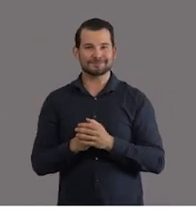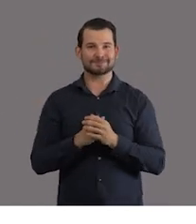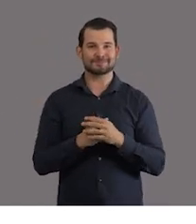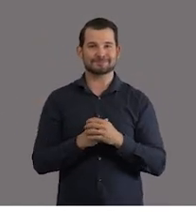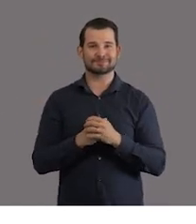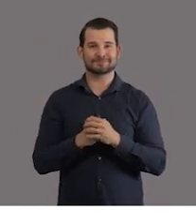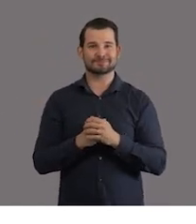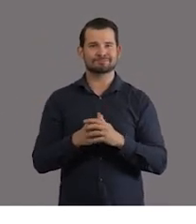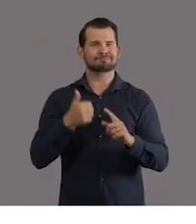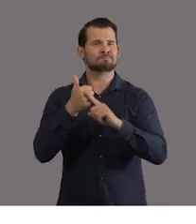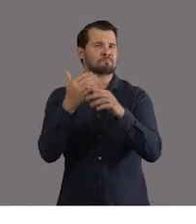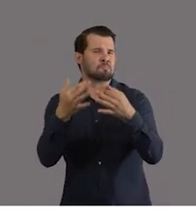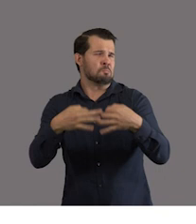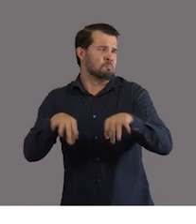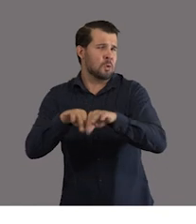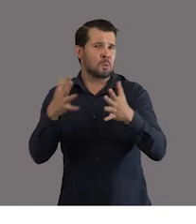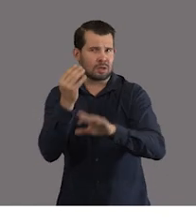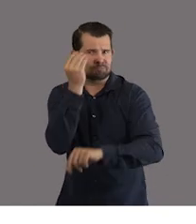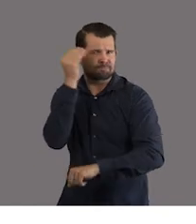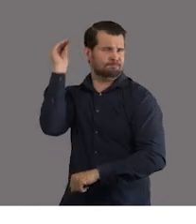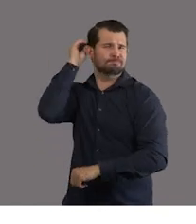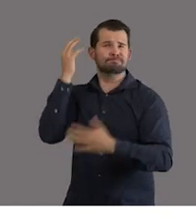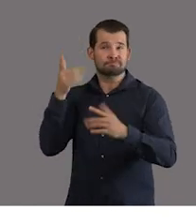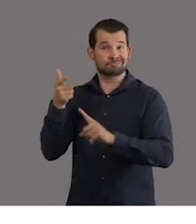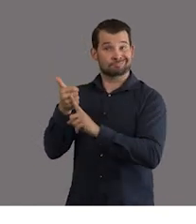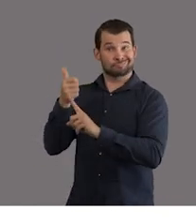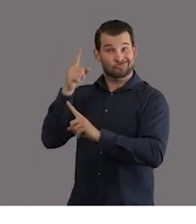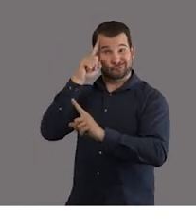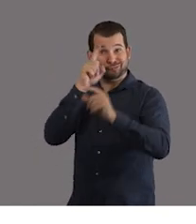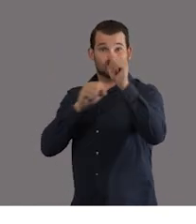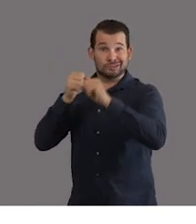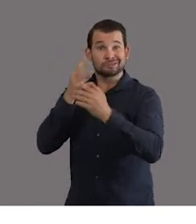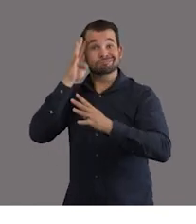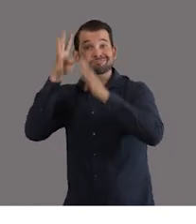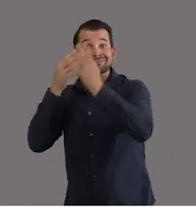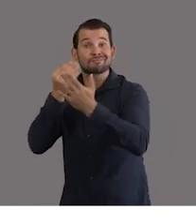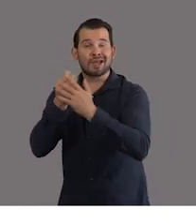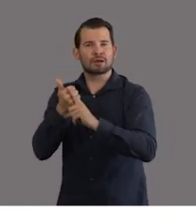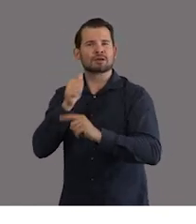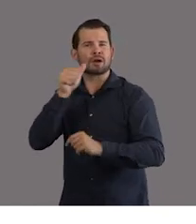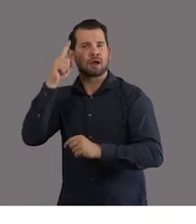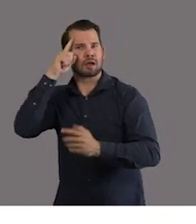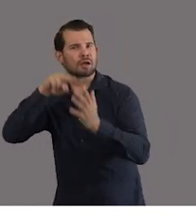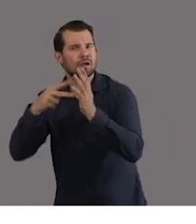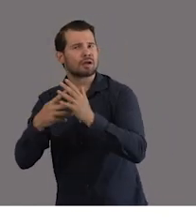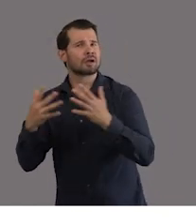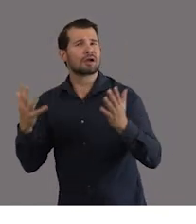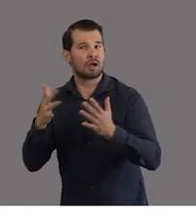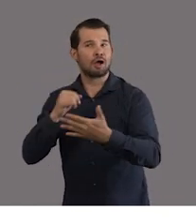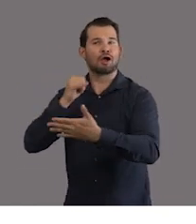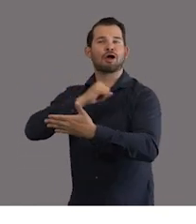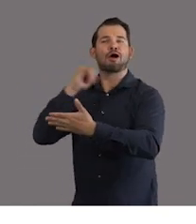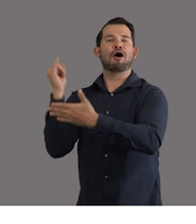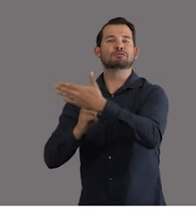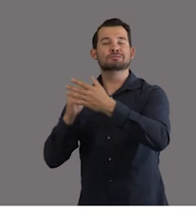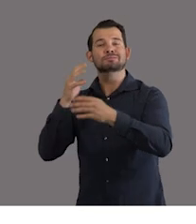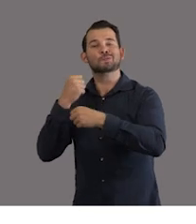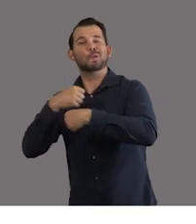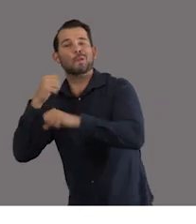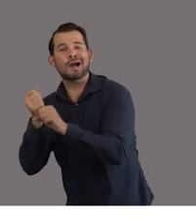dissemination of artistic works. For more information on each of the fund's components, you can find resources on our